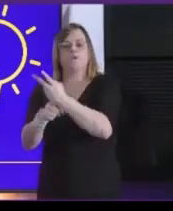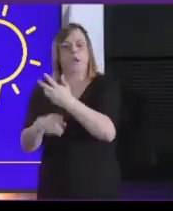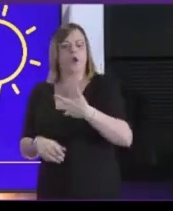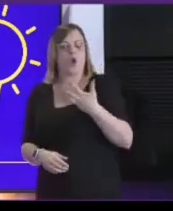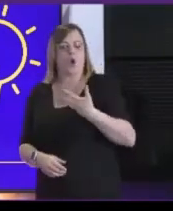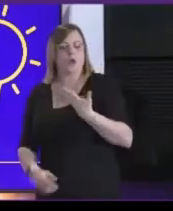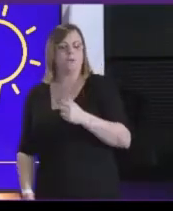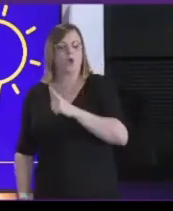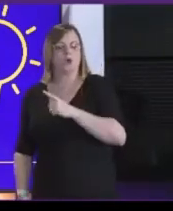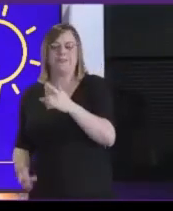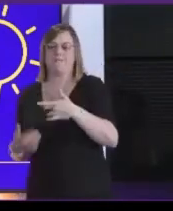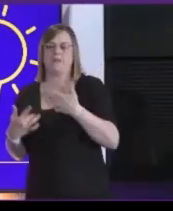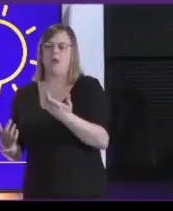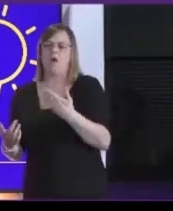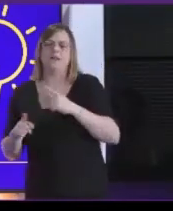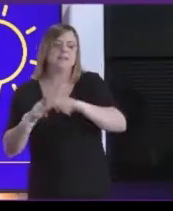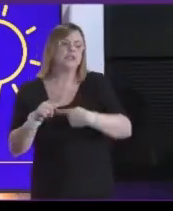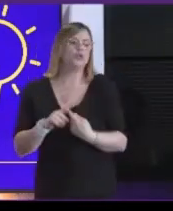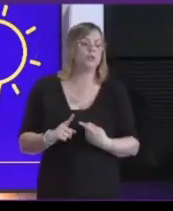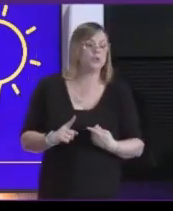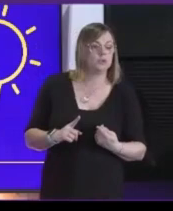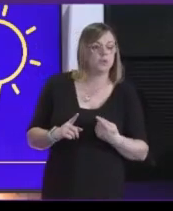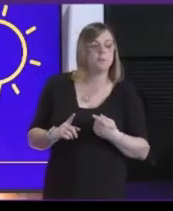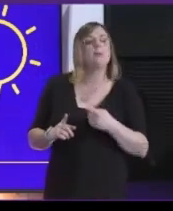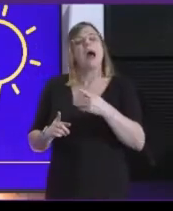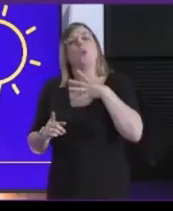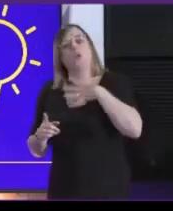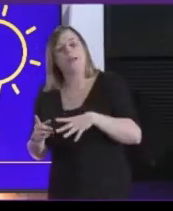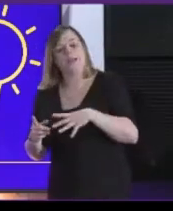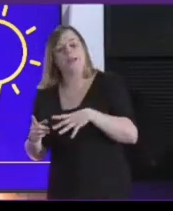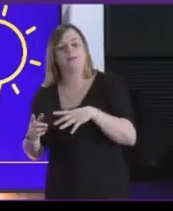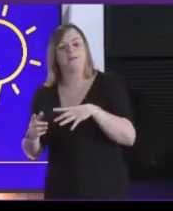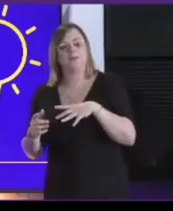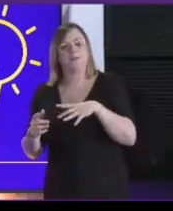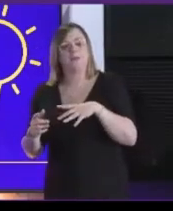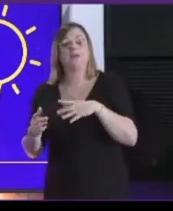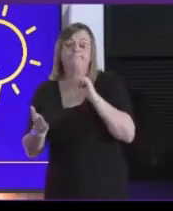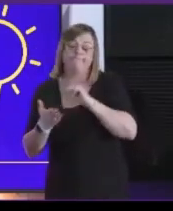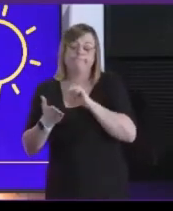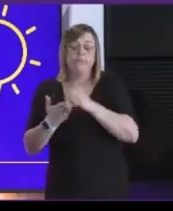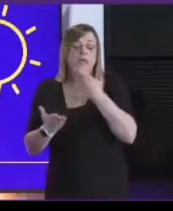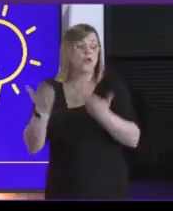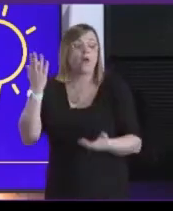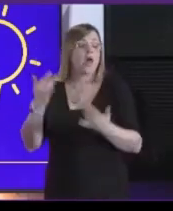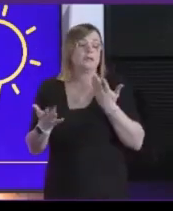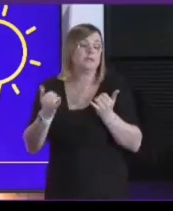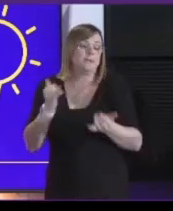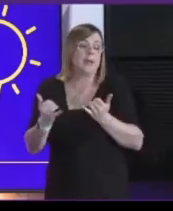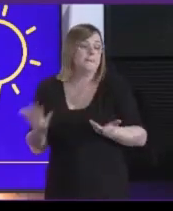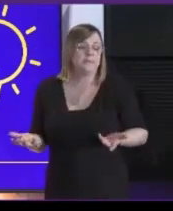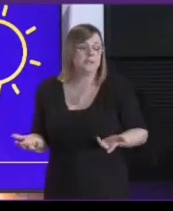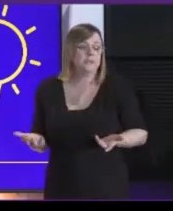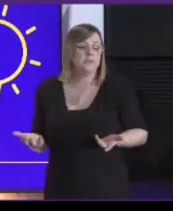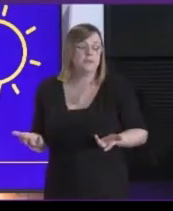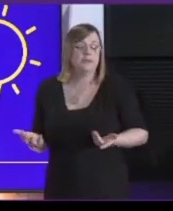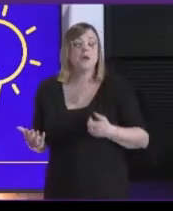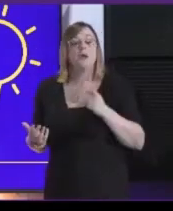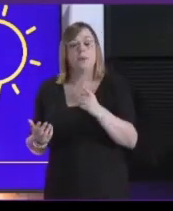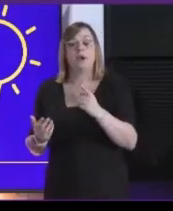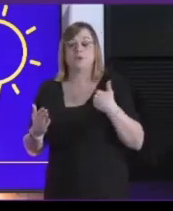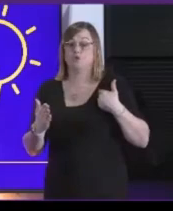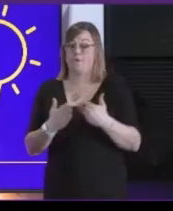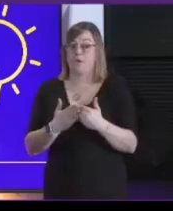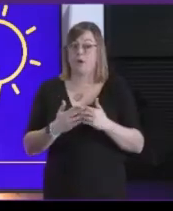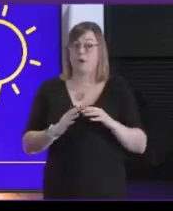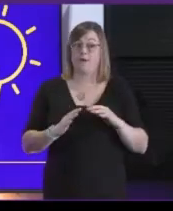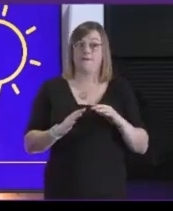just a way to get out, and this, but we need to have that. Sometimes it is disproportionate, but let's face it, And so far we haven't seen